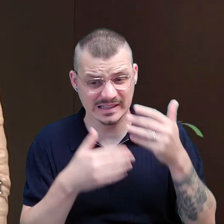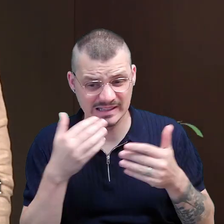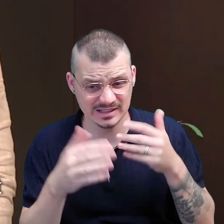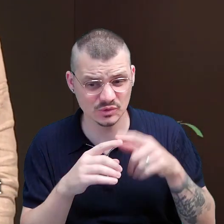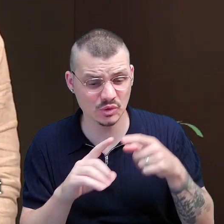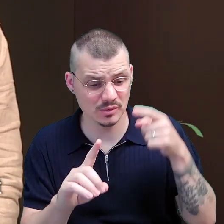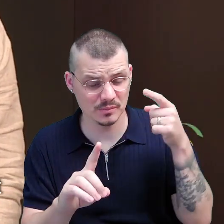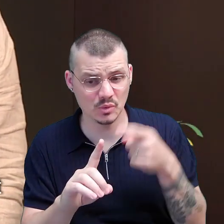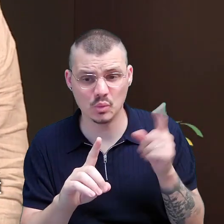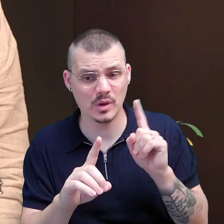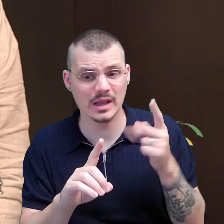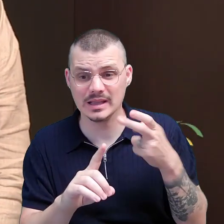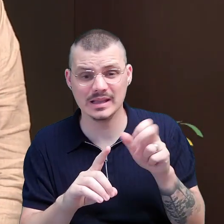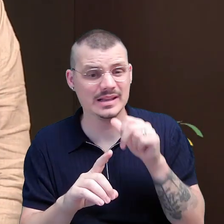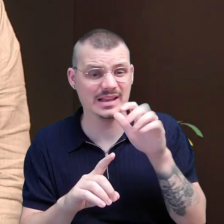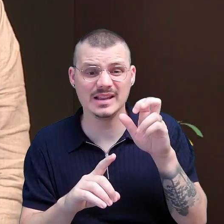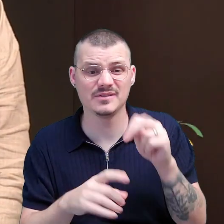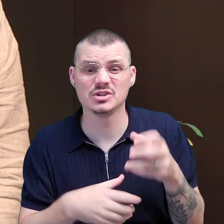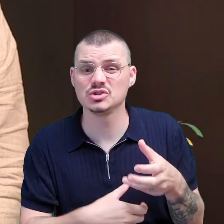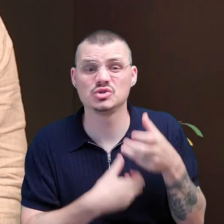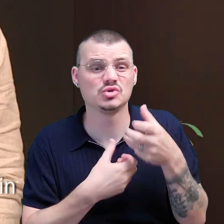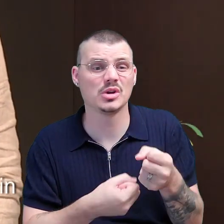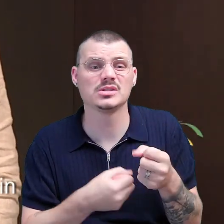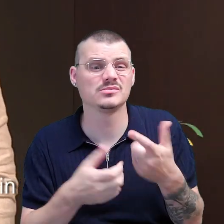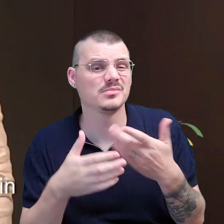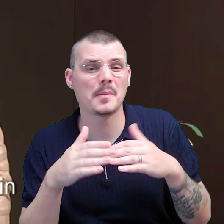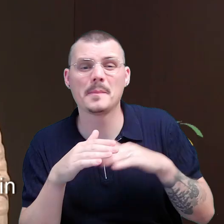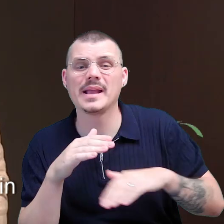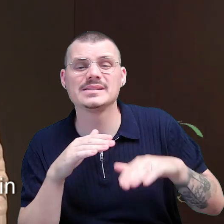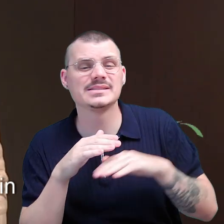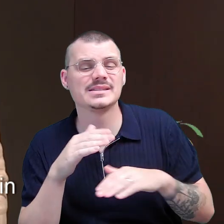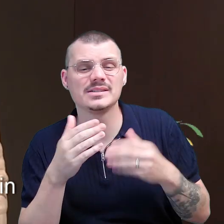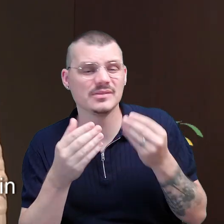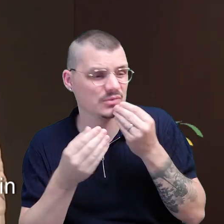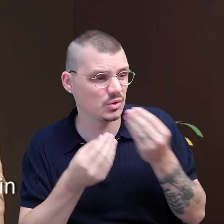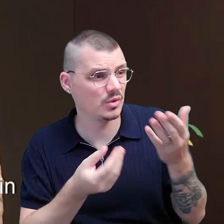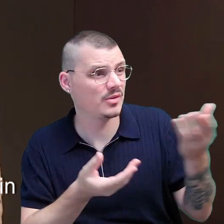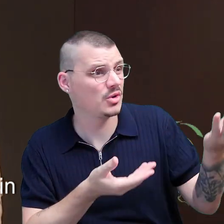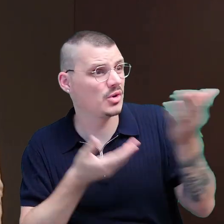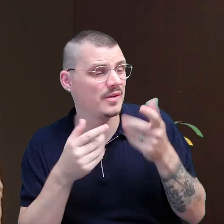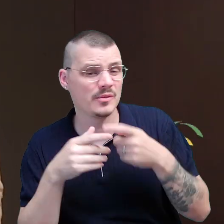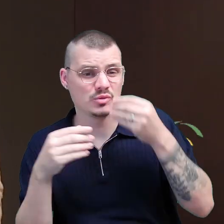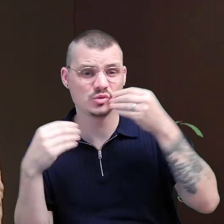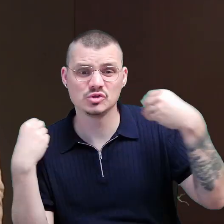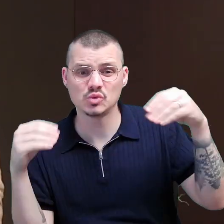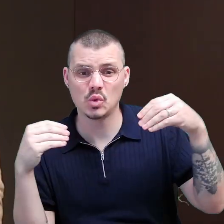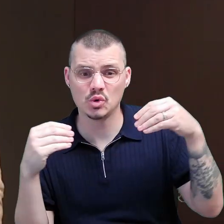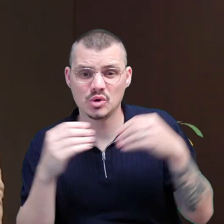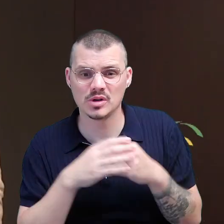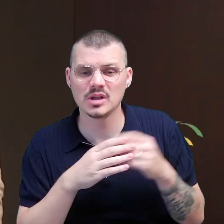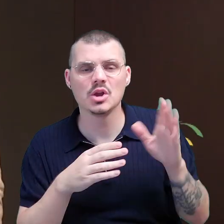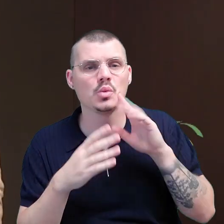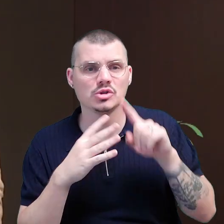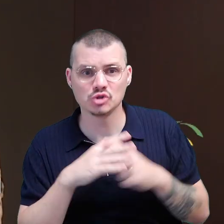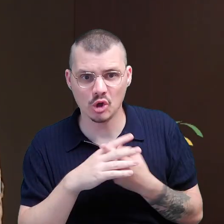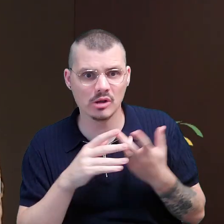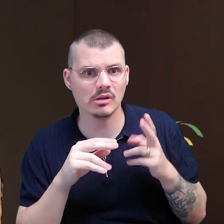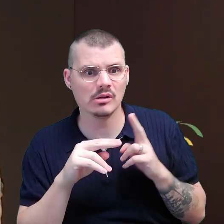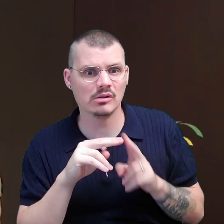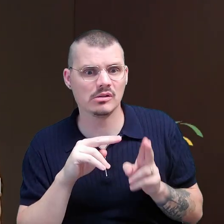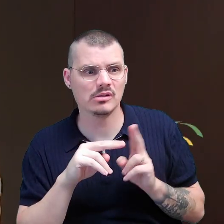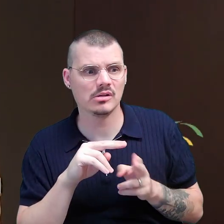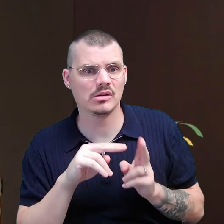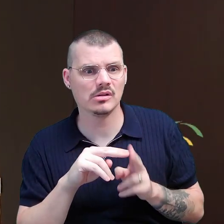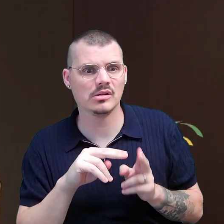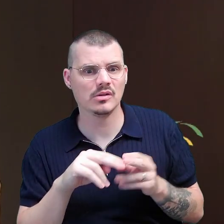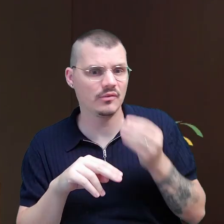And it got to the point where he didn't even trust the basic ingredients when they came in from the grocery store. And he would start